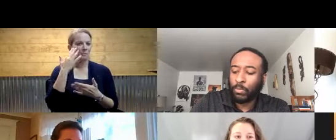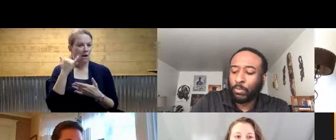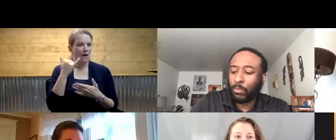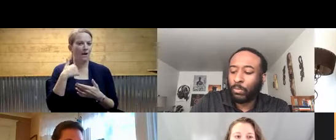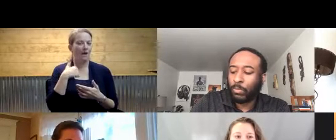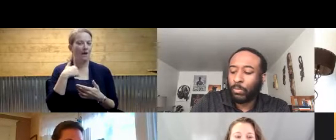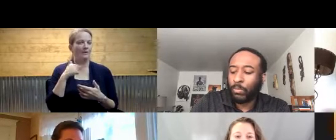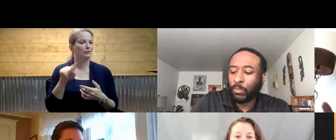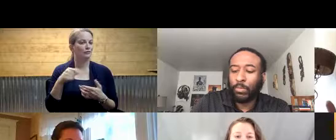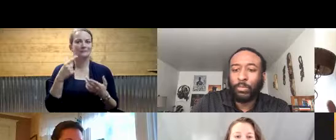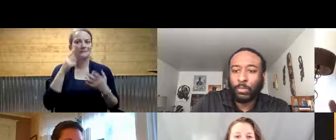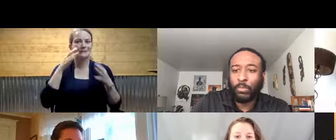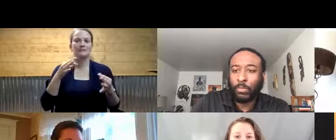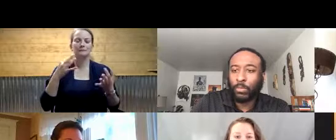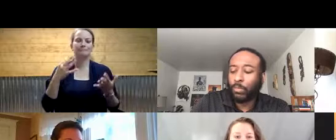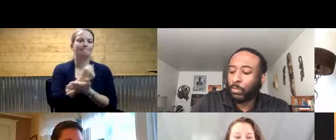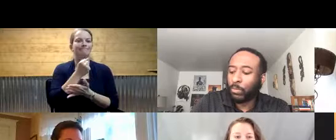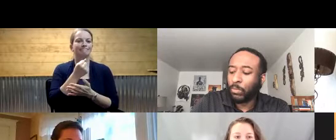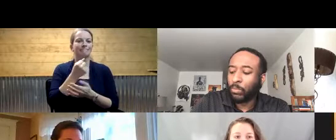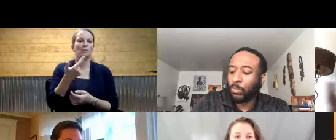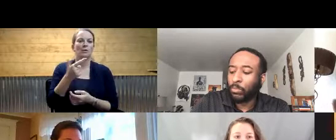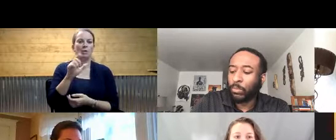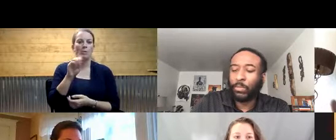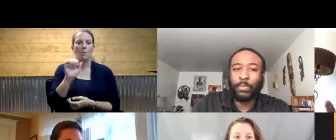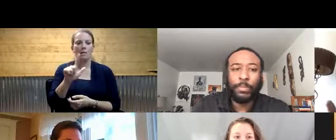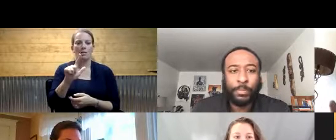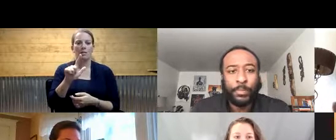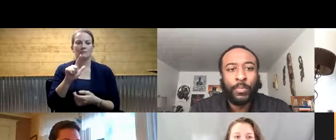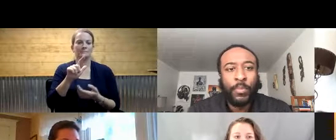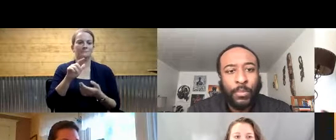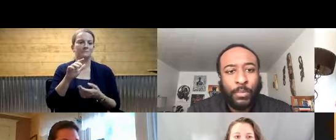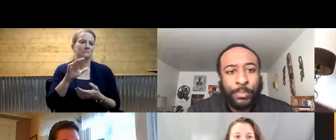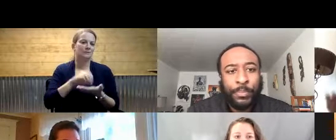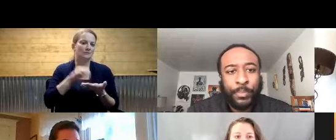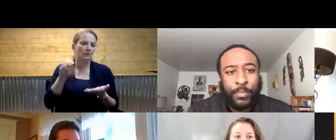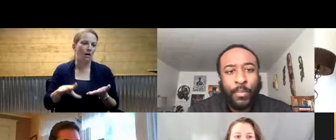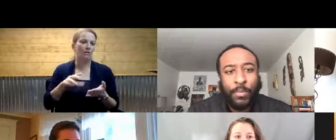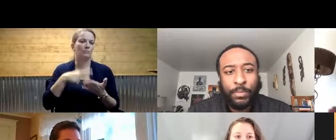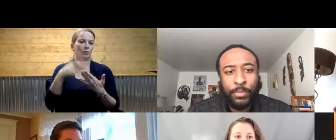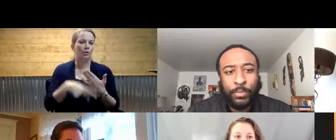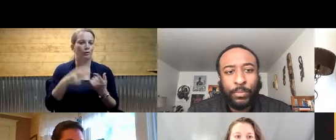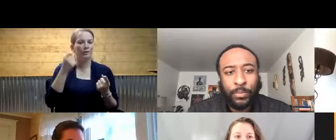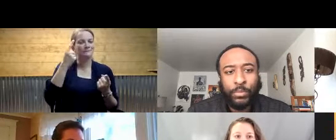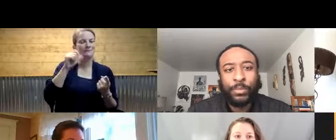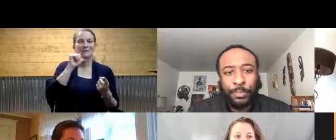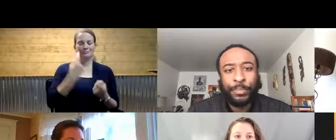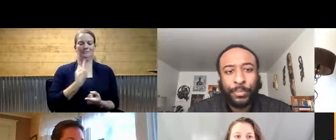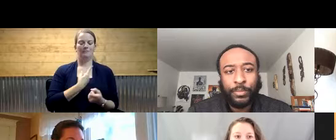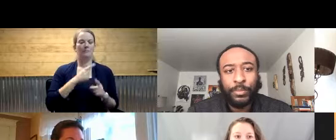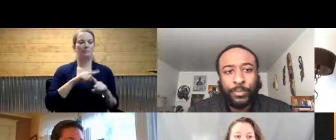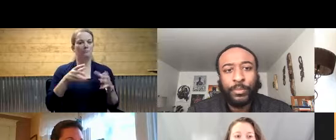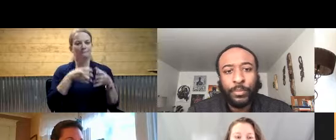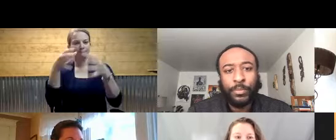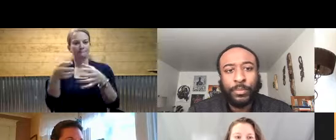just took advantage of the Global Scholar Program. And I think it was designed pretty well as well, because you're not just going alone, you're going with a bunch of people who